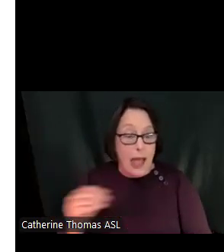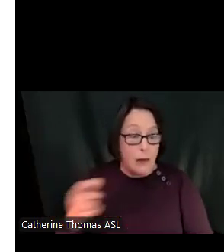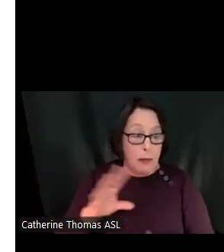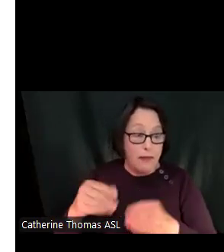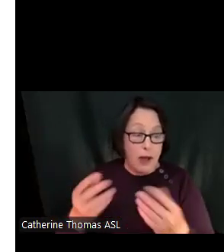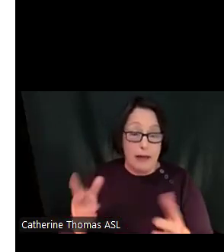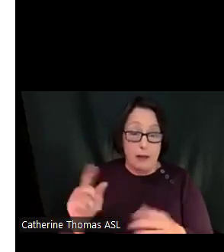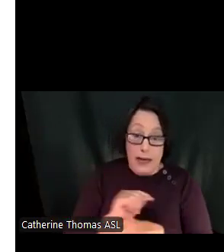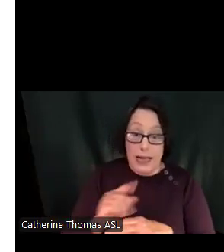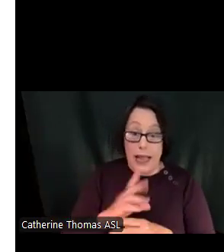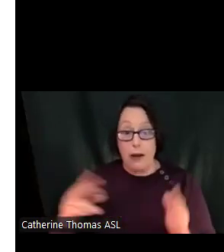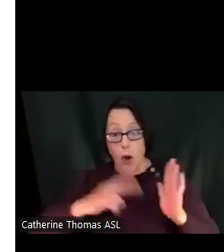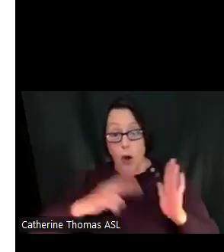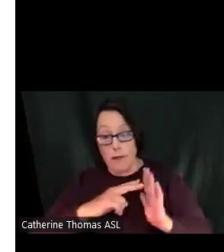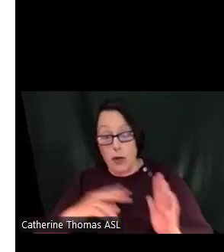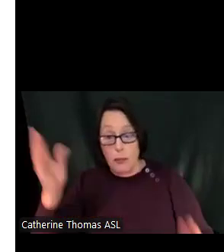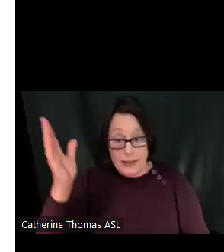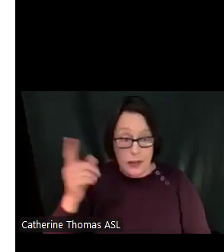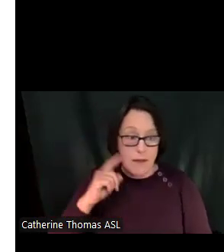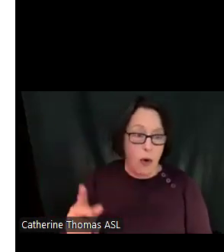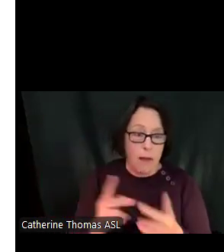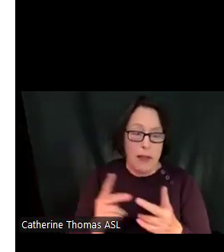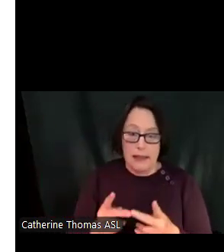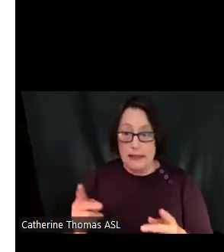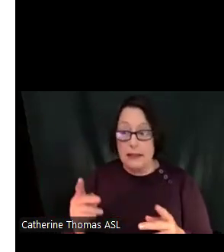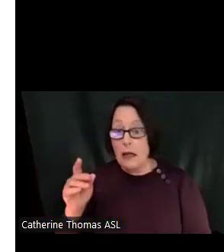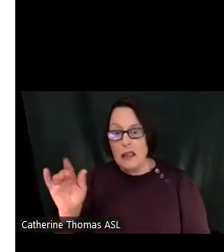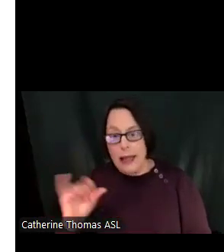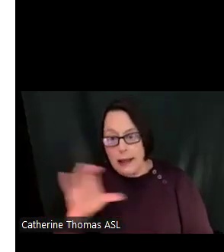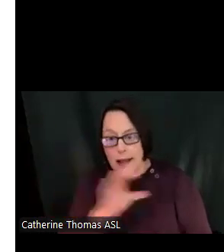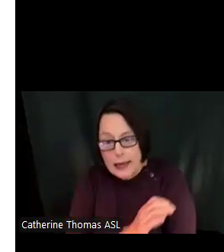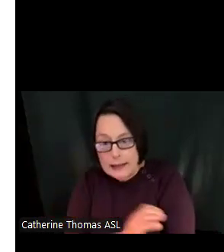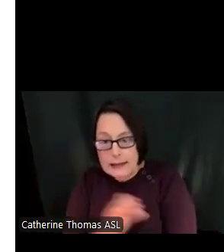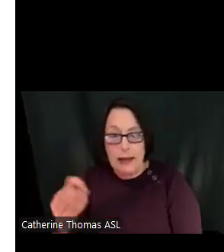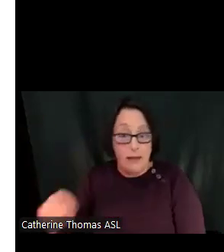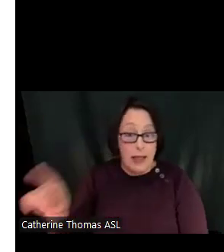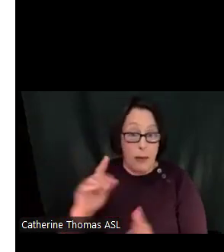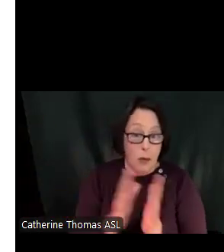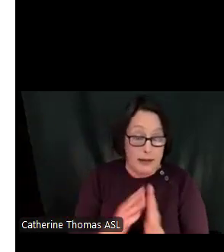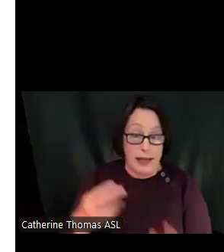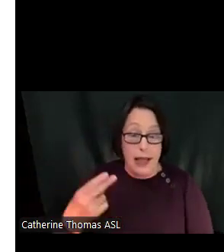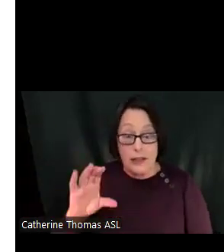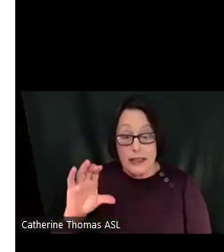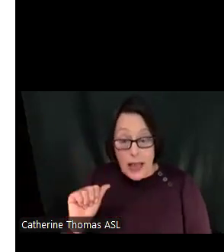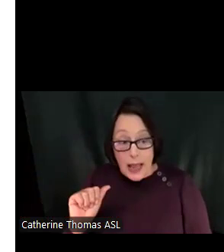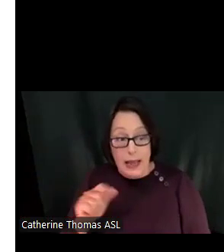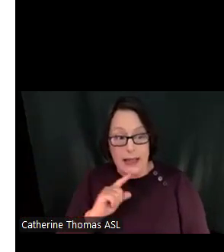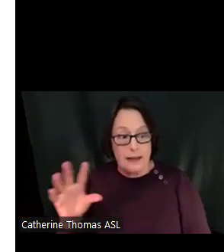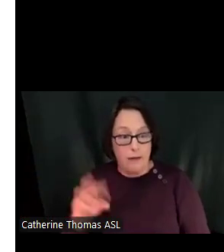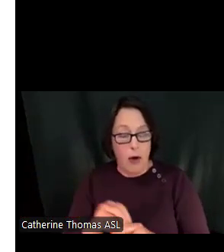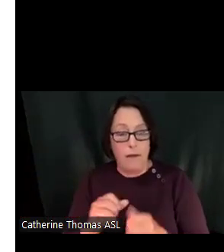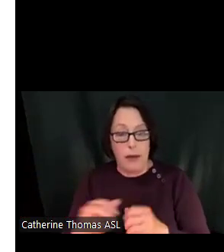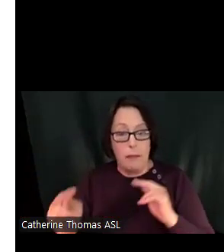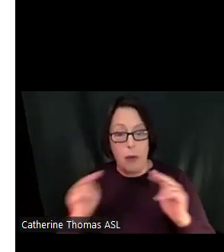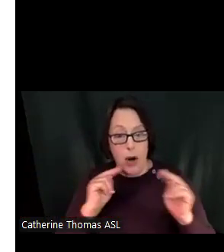and overview presentations for facilities and clinics upon request. HCA is heavily involved in the bargaining